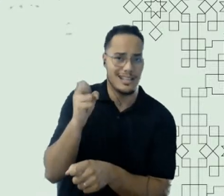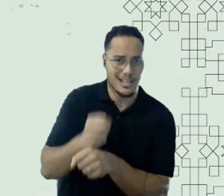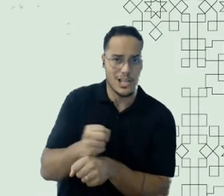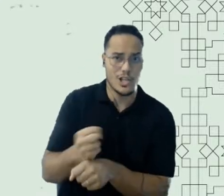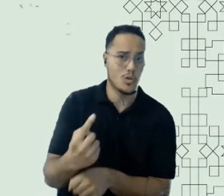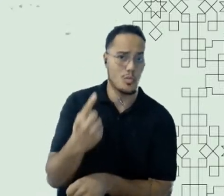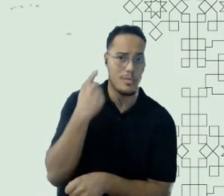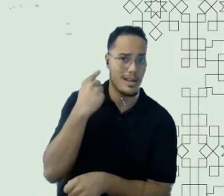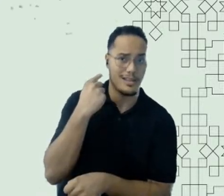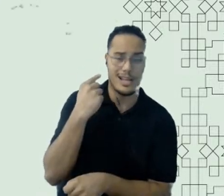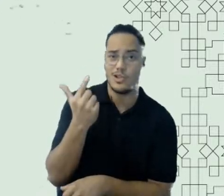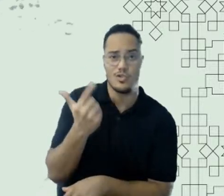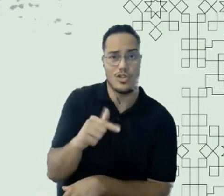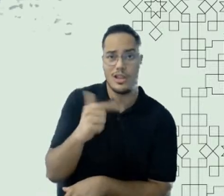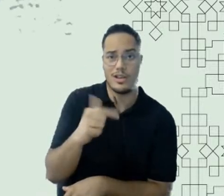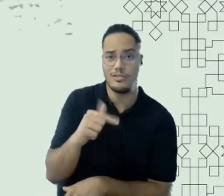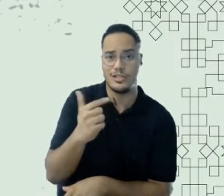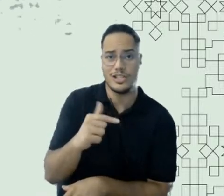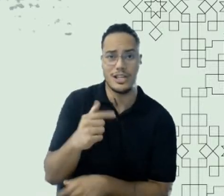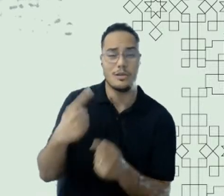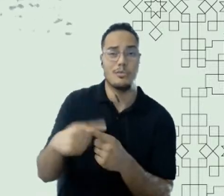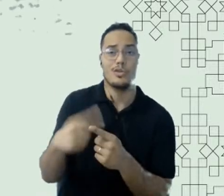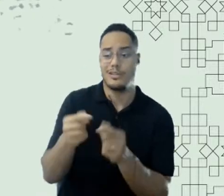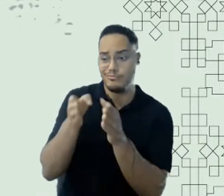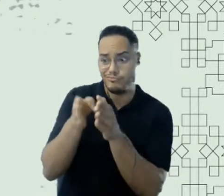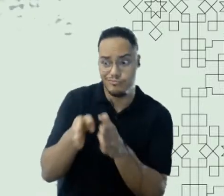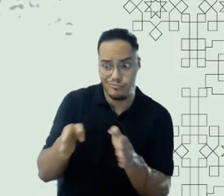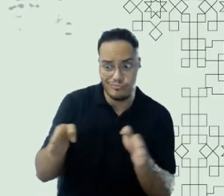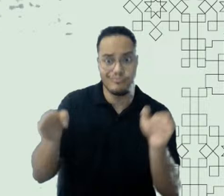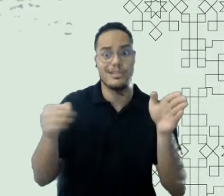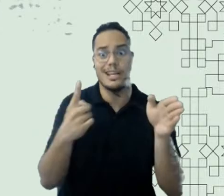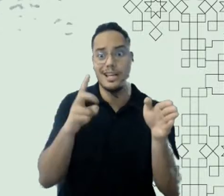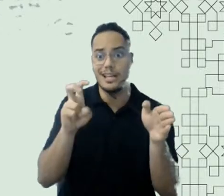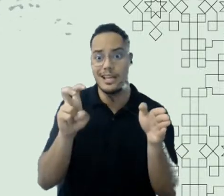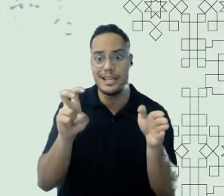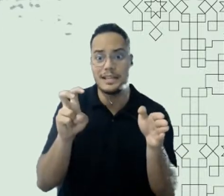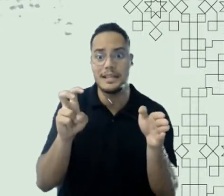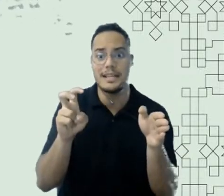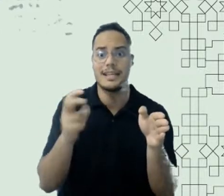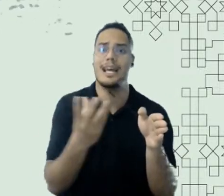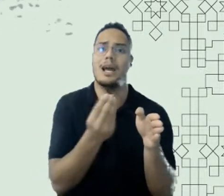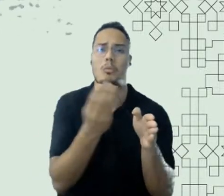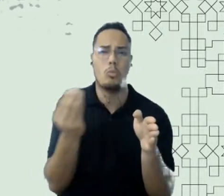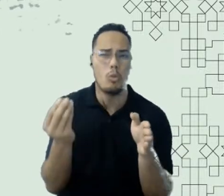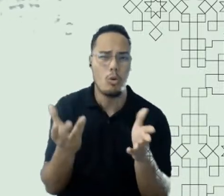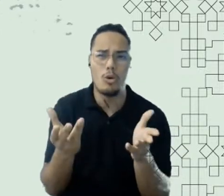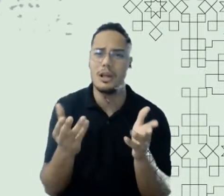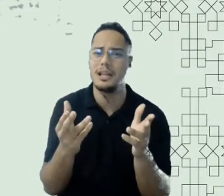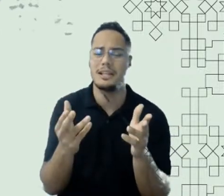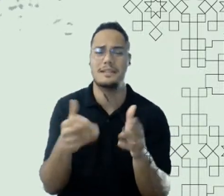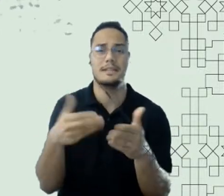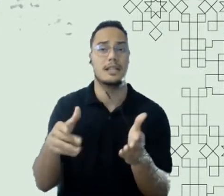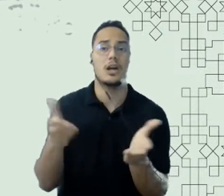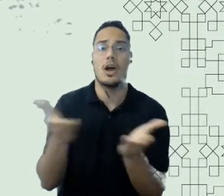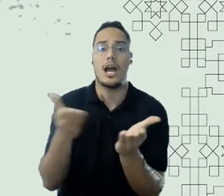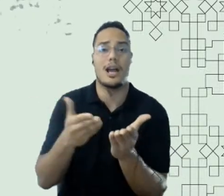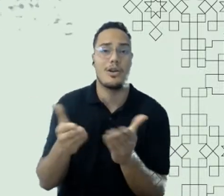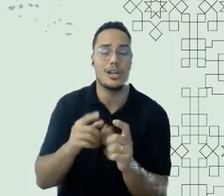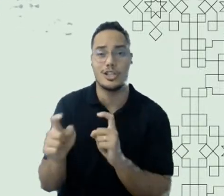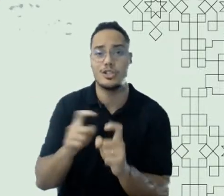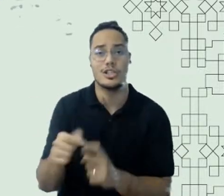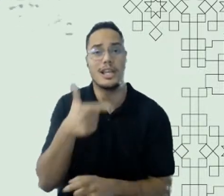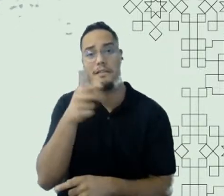regulation now, who is 25 years old or 35 years old, they were not discussing this 15 years ago. That's